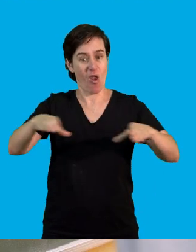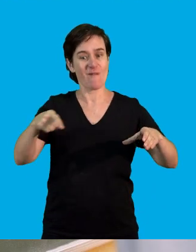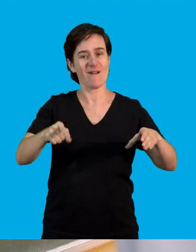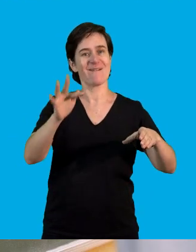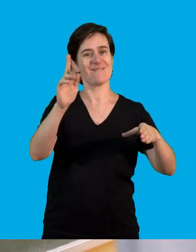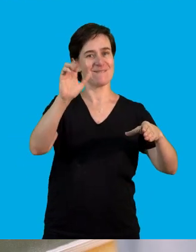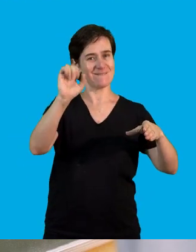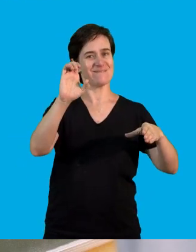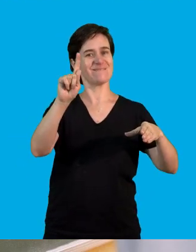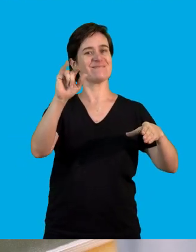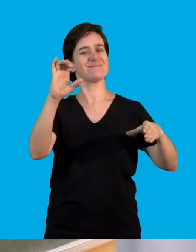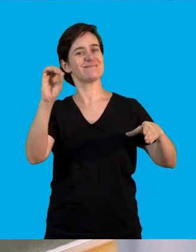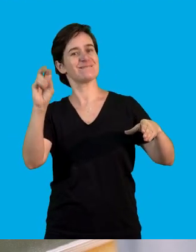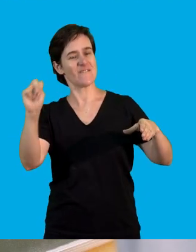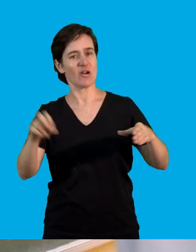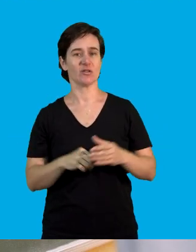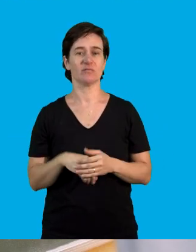loaf.